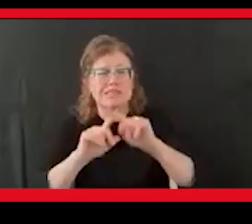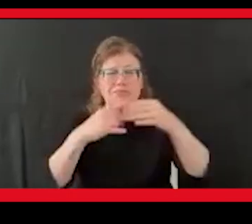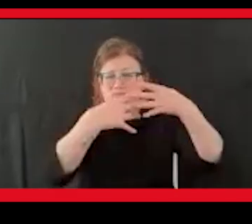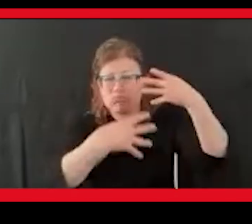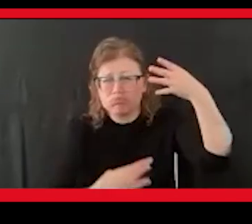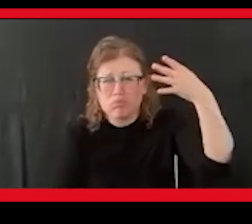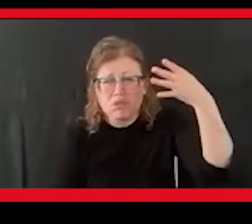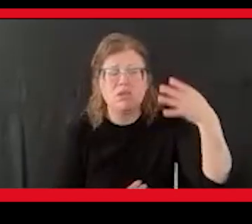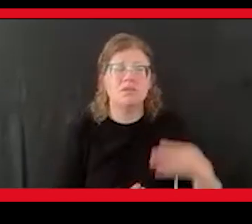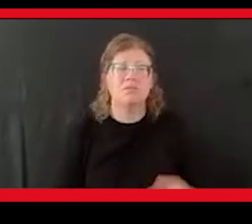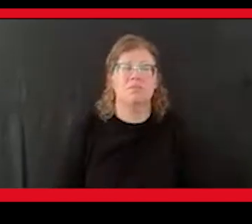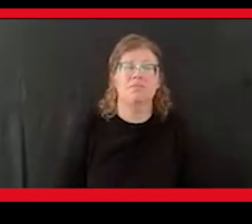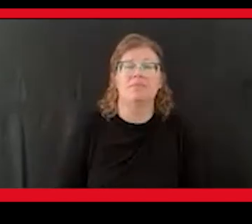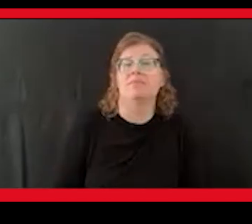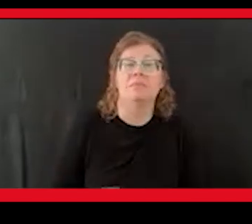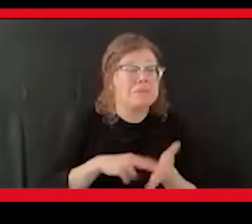art forms.